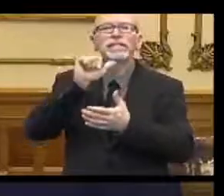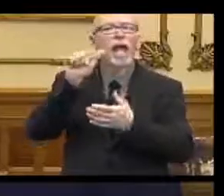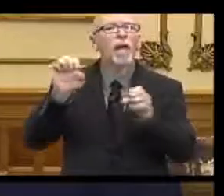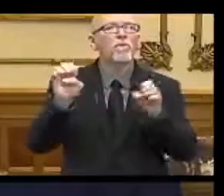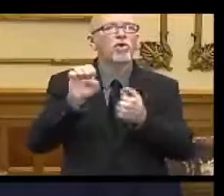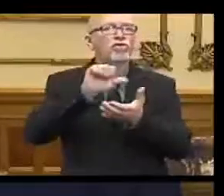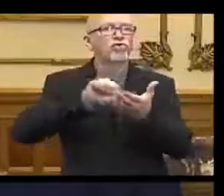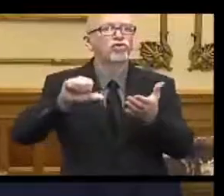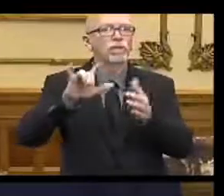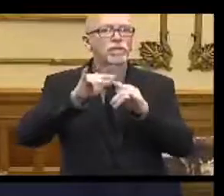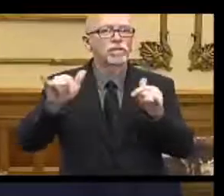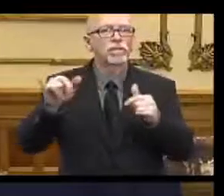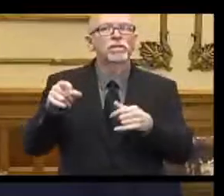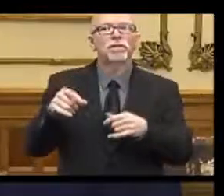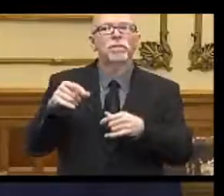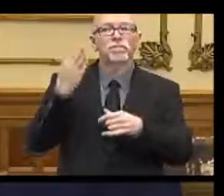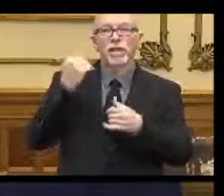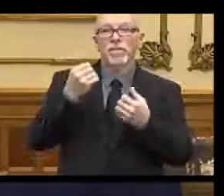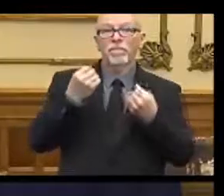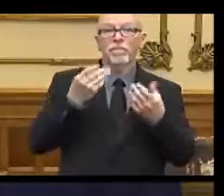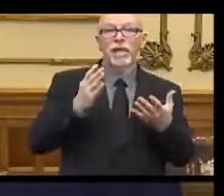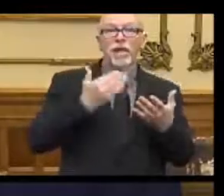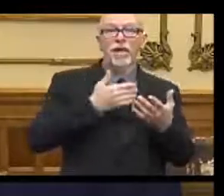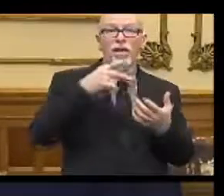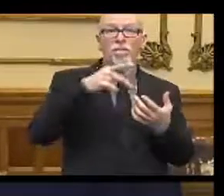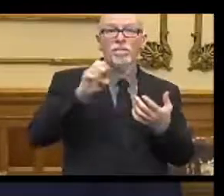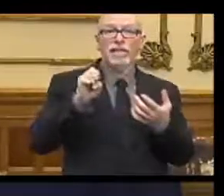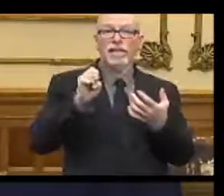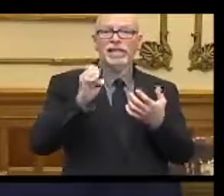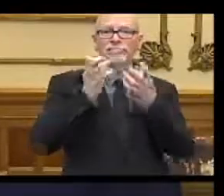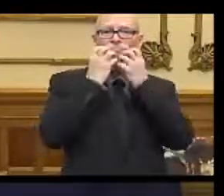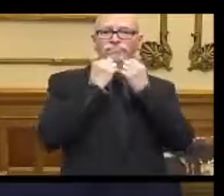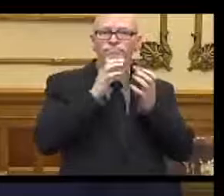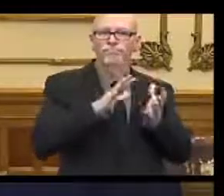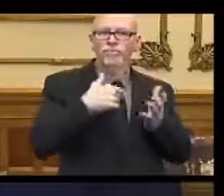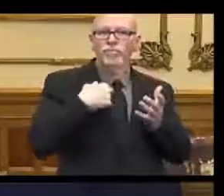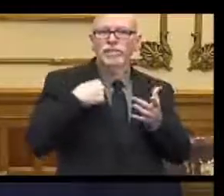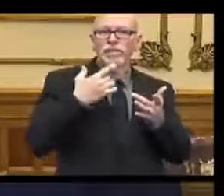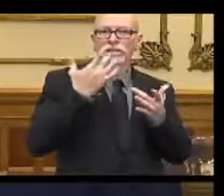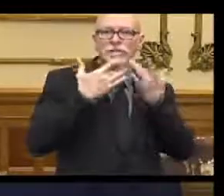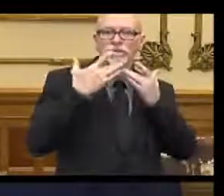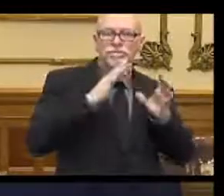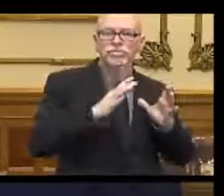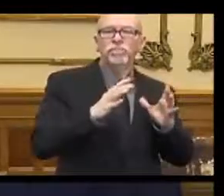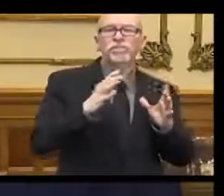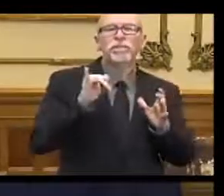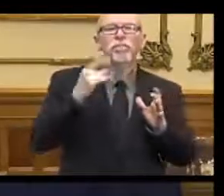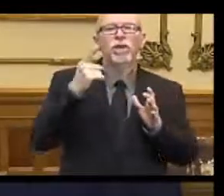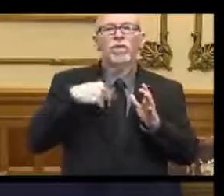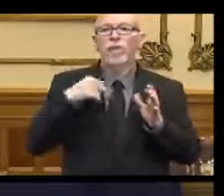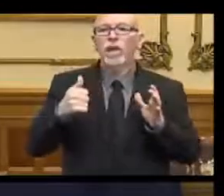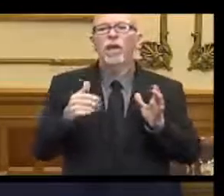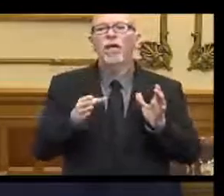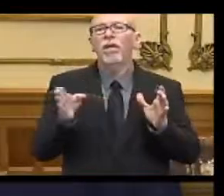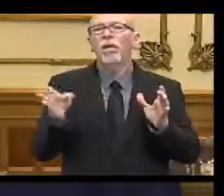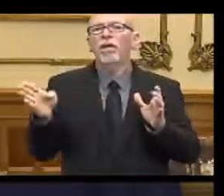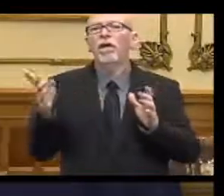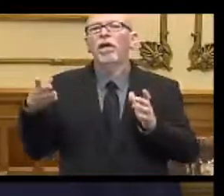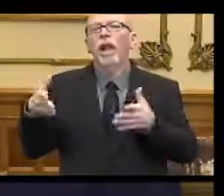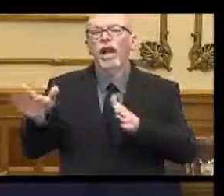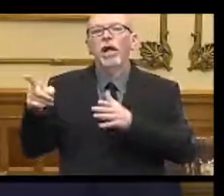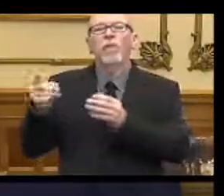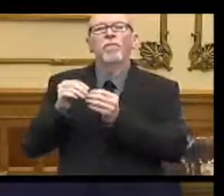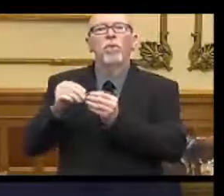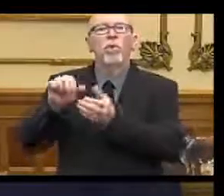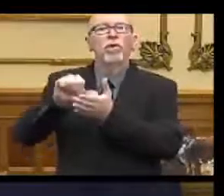a large part of our state on the PPE inventory. And so that would be an example, in addition to the